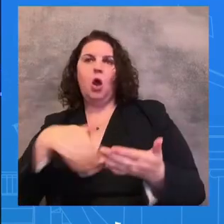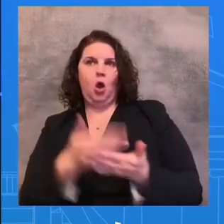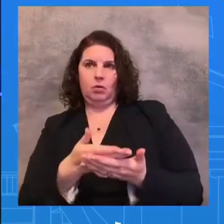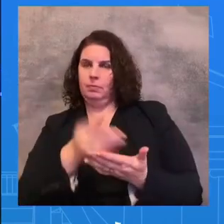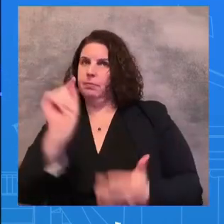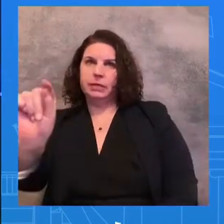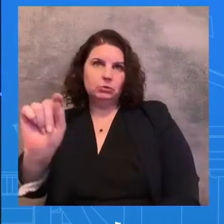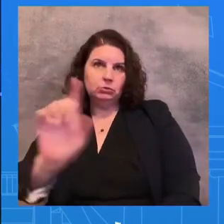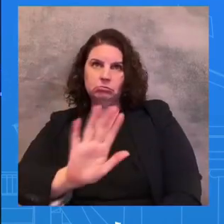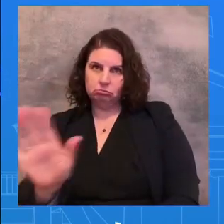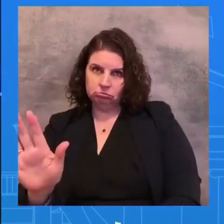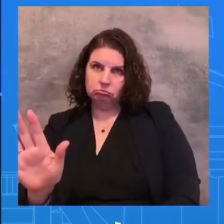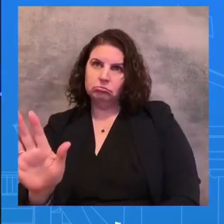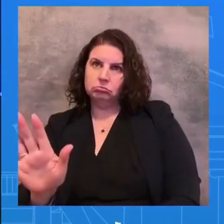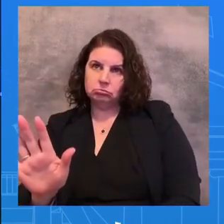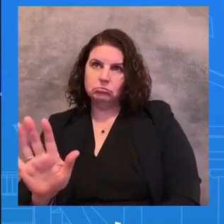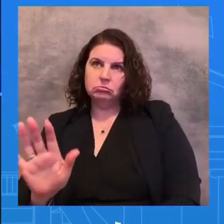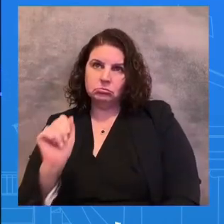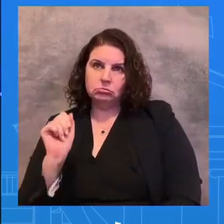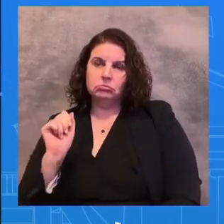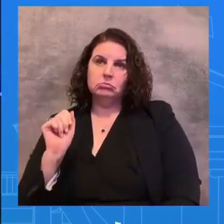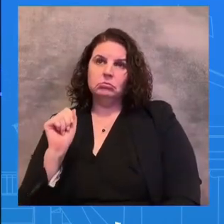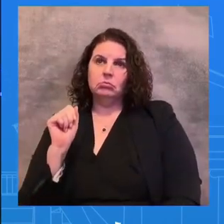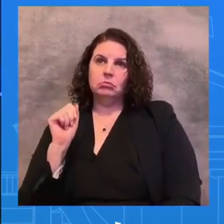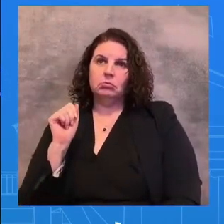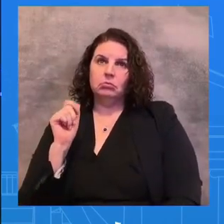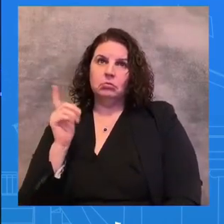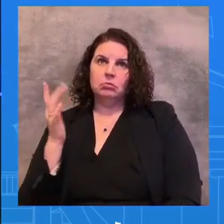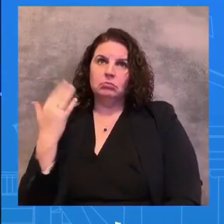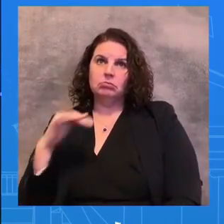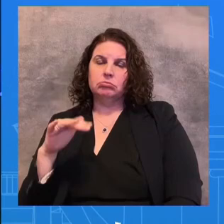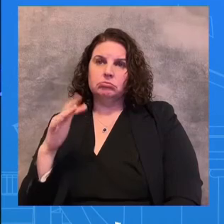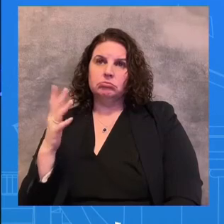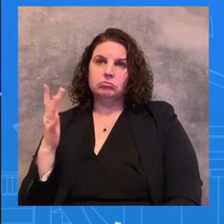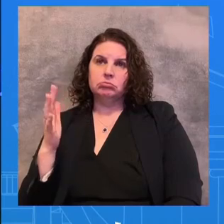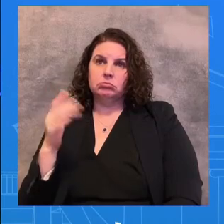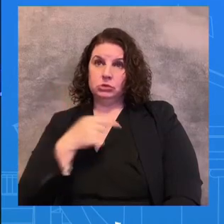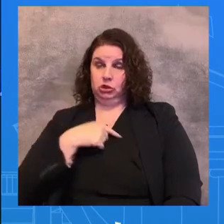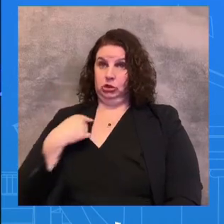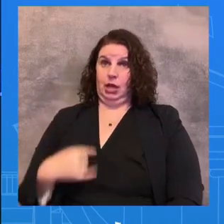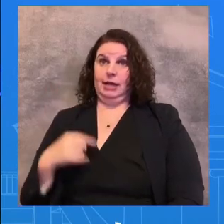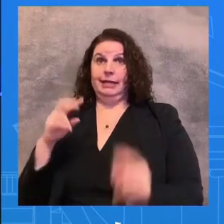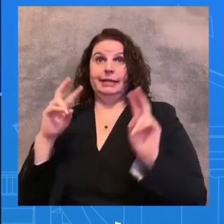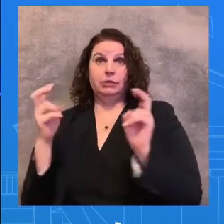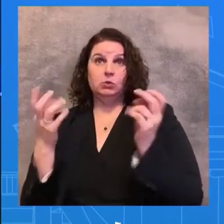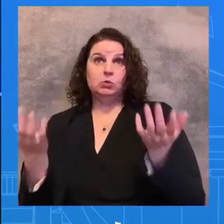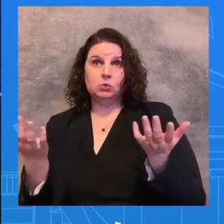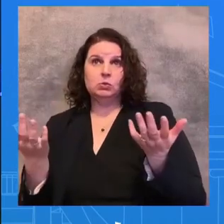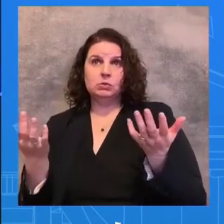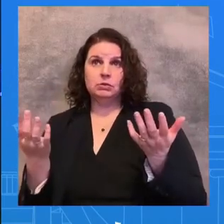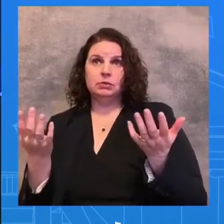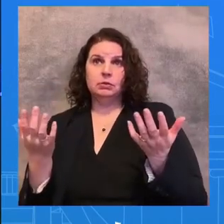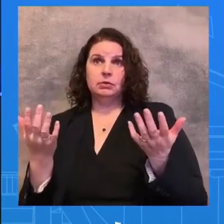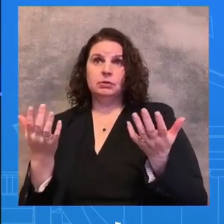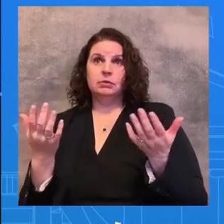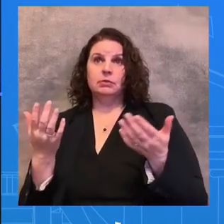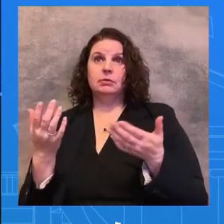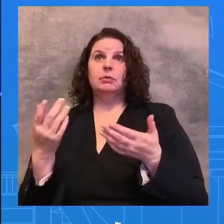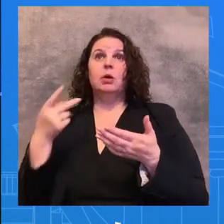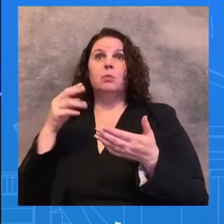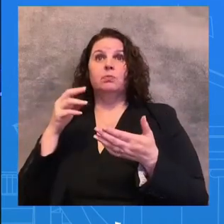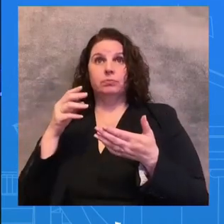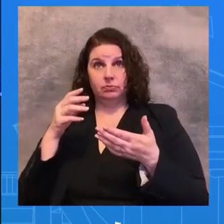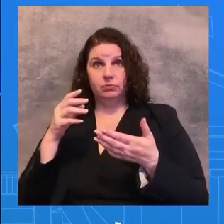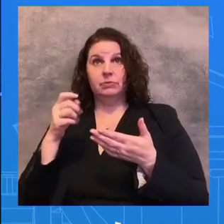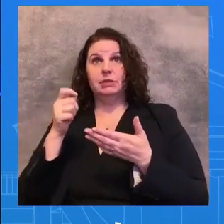issue, we've been very clear. The President has been clear, as well as Secretary Yellen, Lael Brainard, and others, and Dilip Singh have all